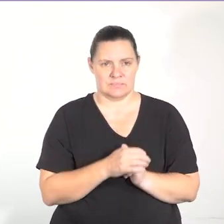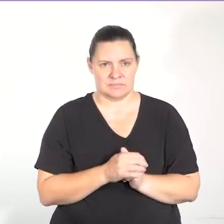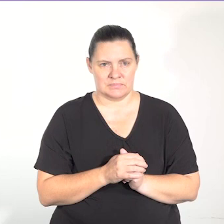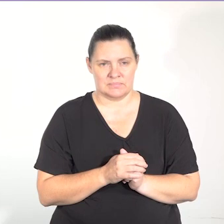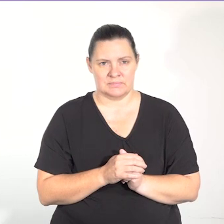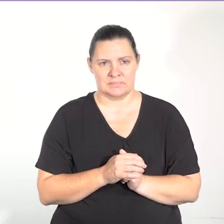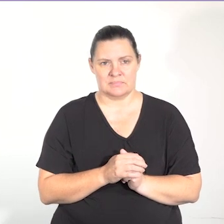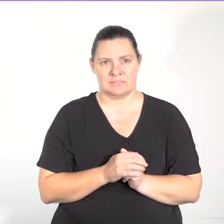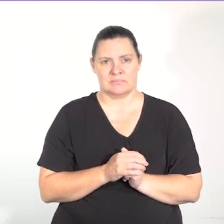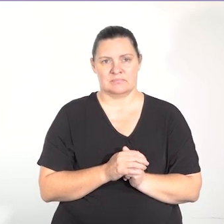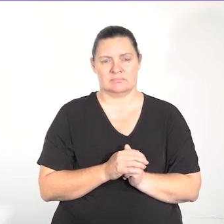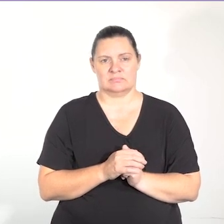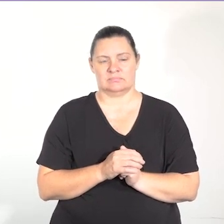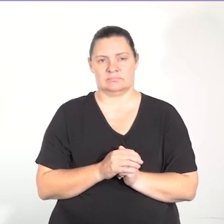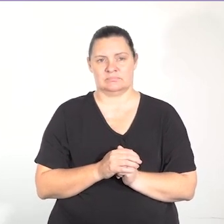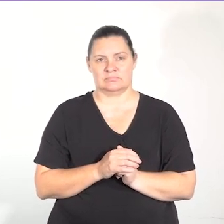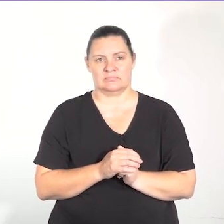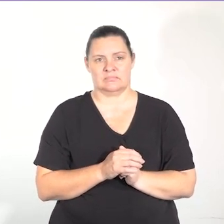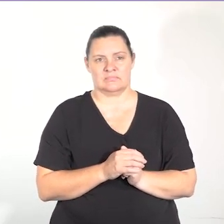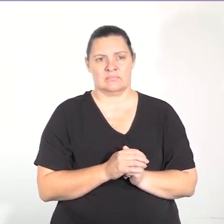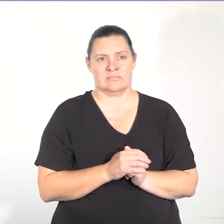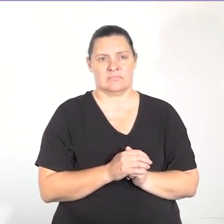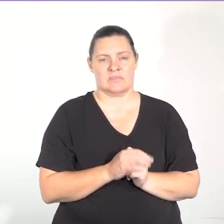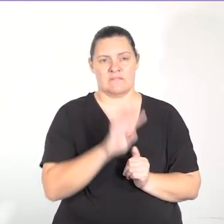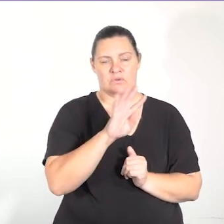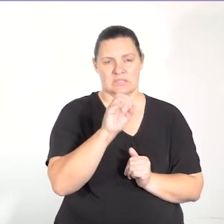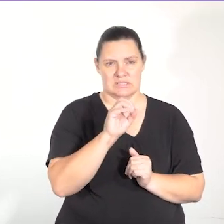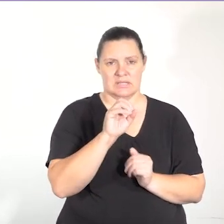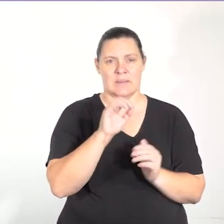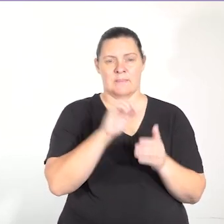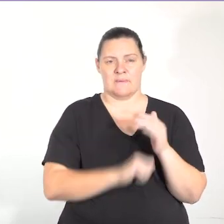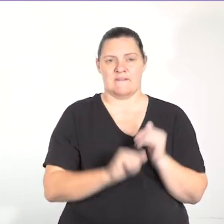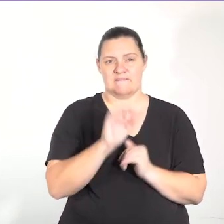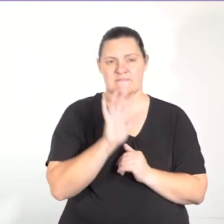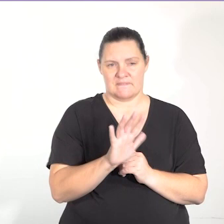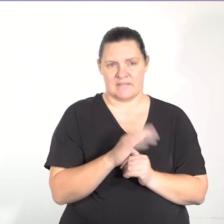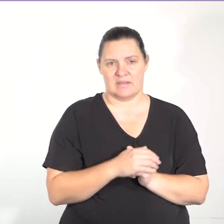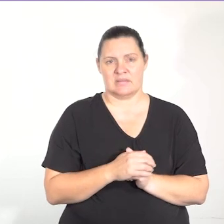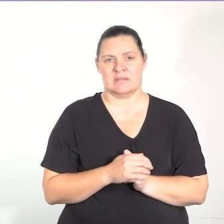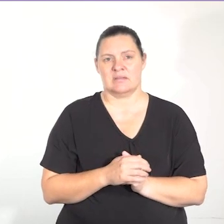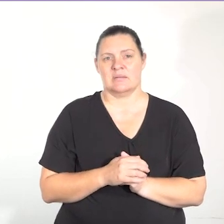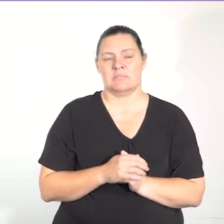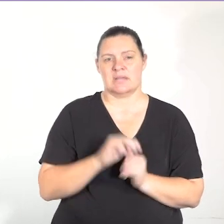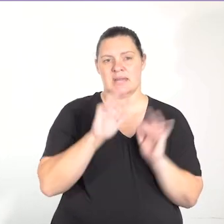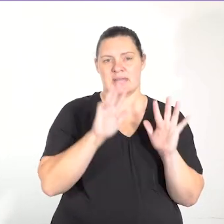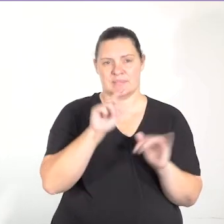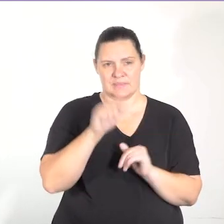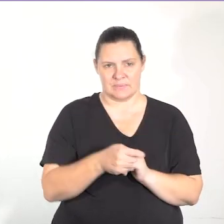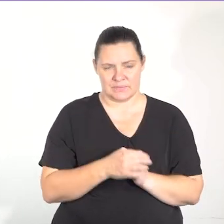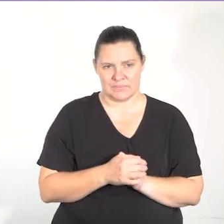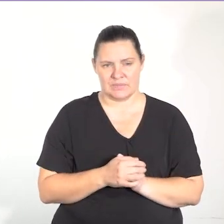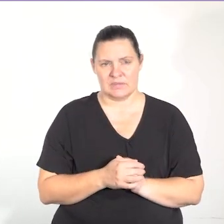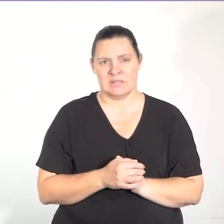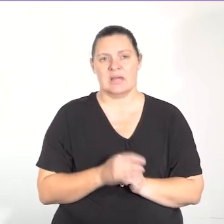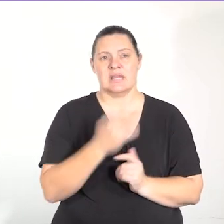10,000. So that means now I have 14,000 minus 5,000. That gives me